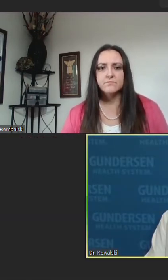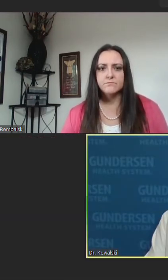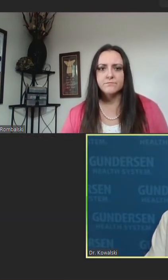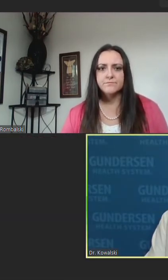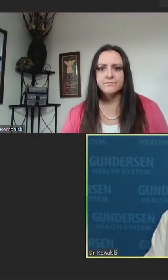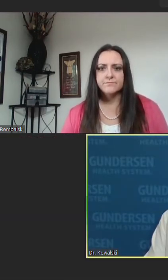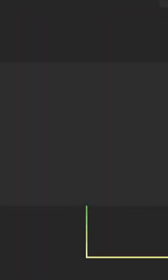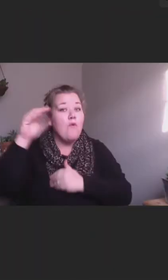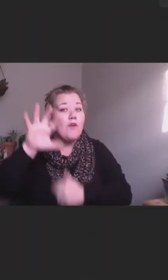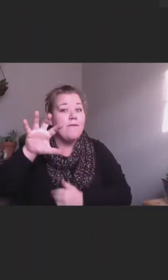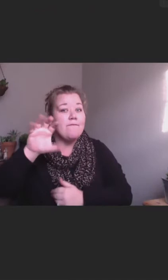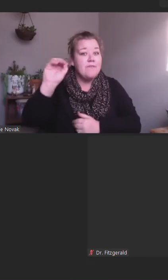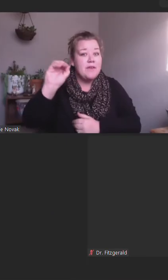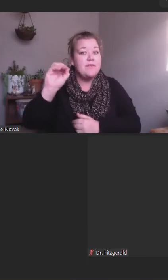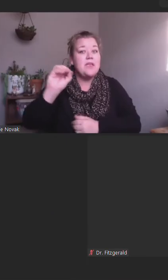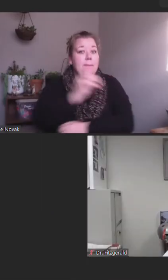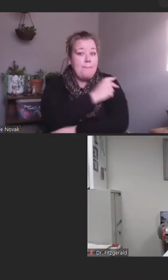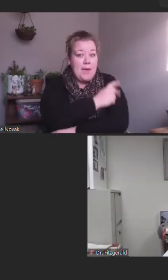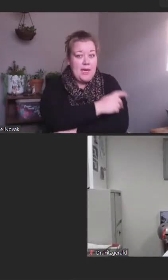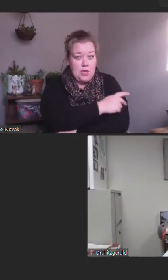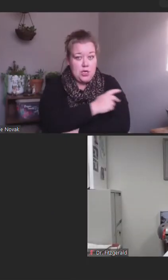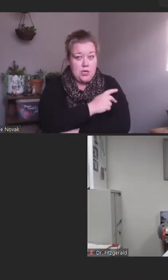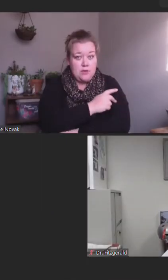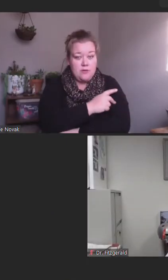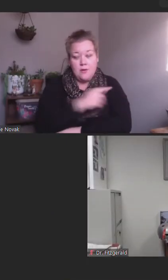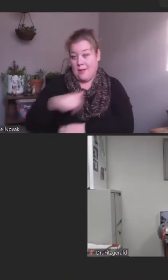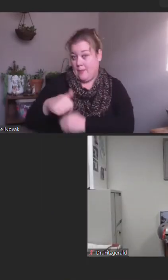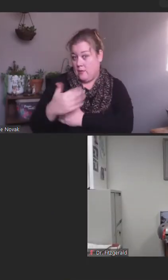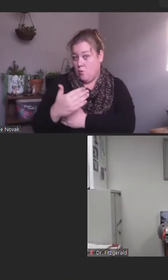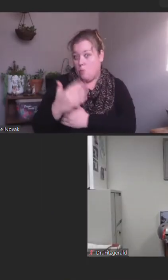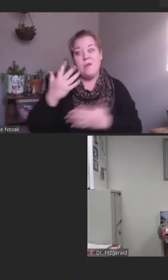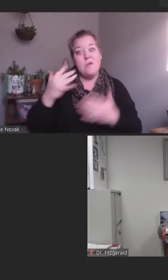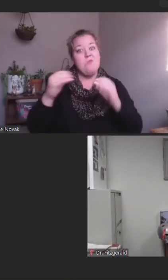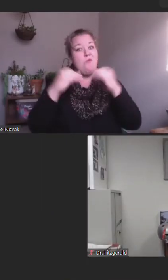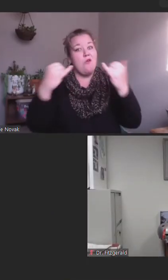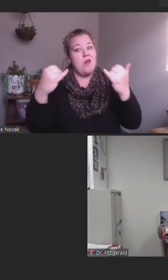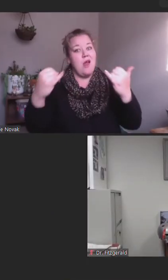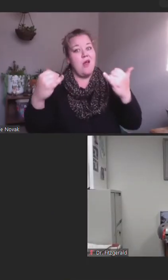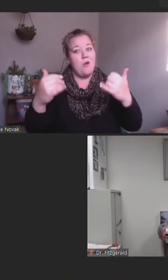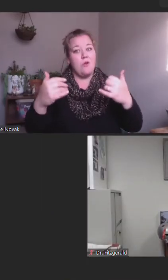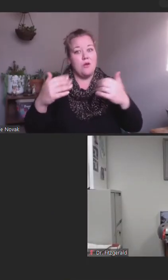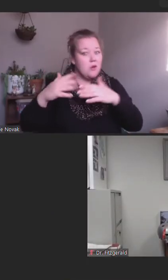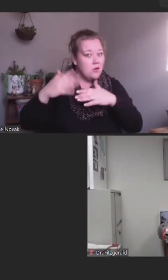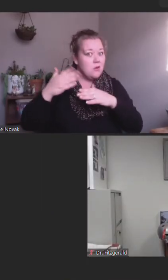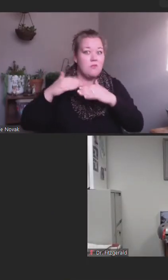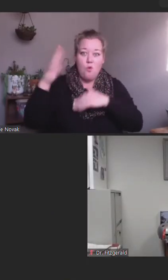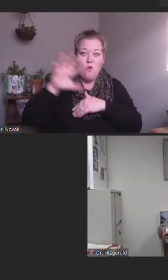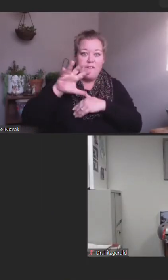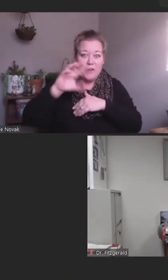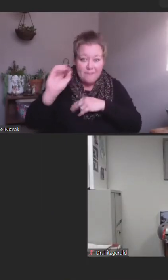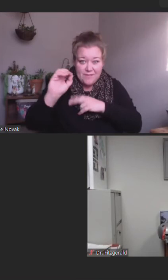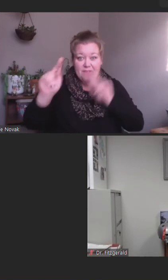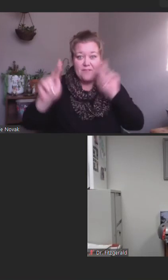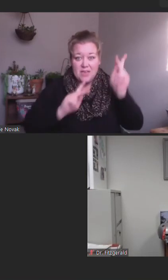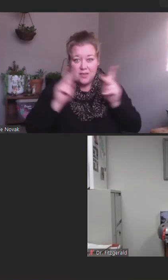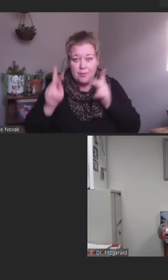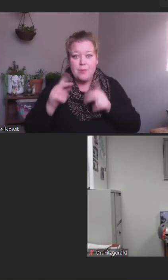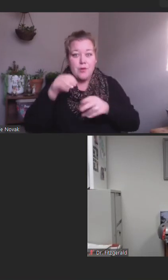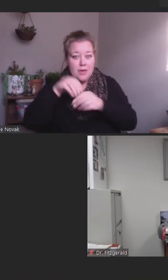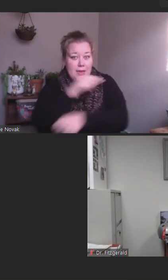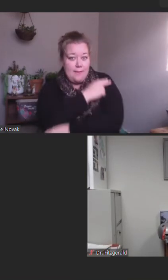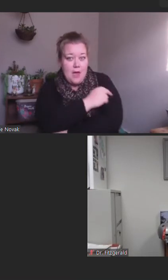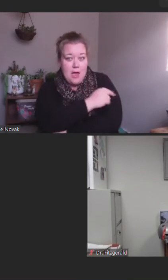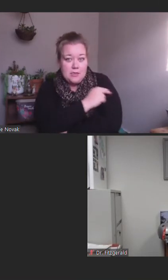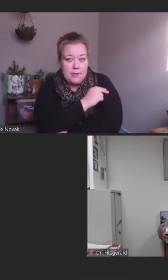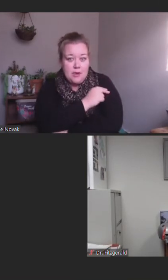of this morning, probably more by now, in our hospital with COVID-19. And across our health system, we are caring for over